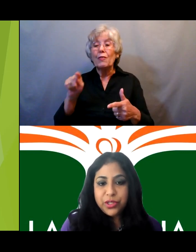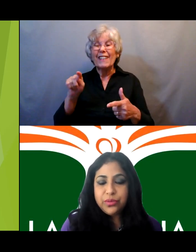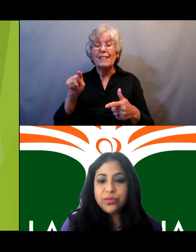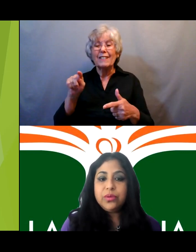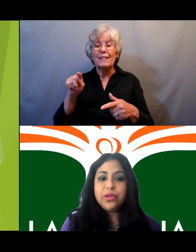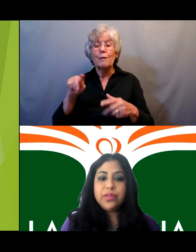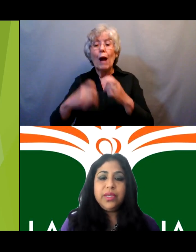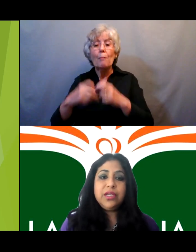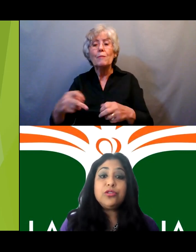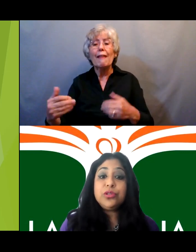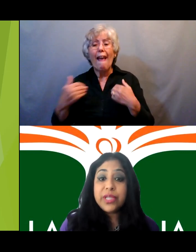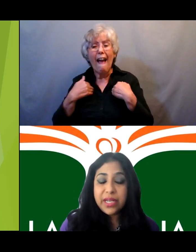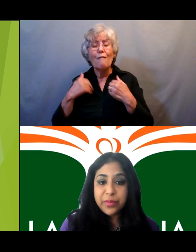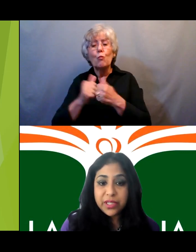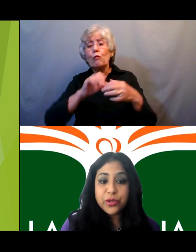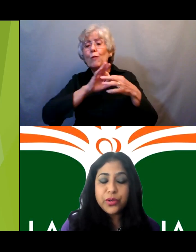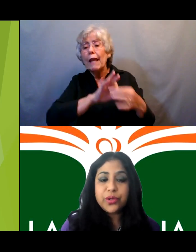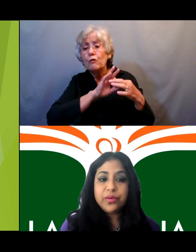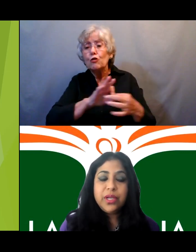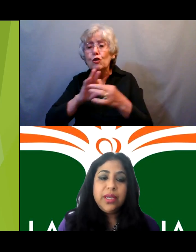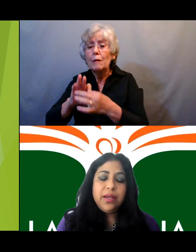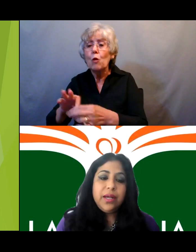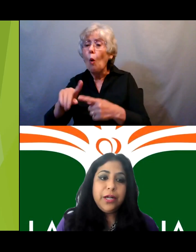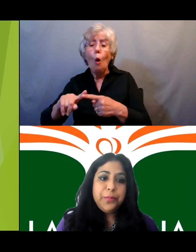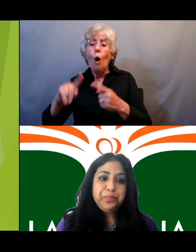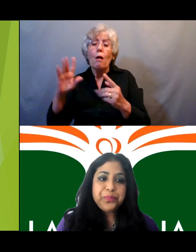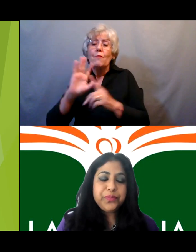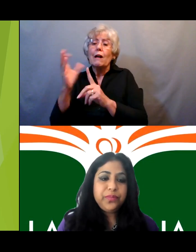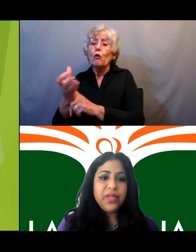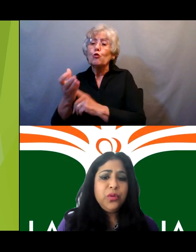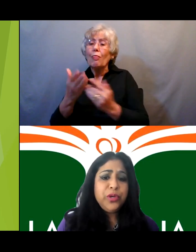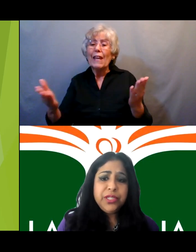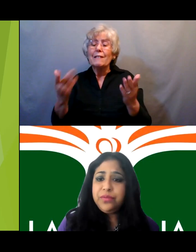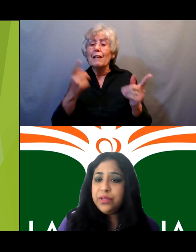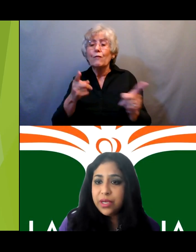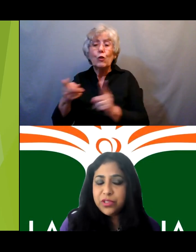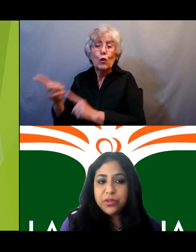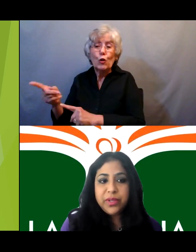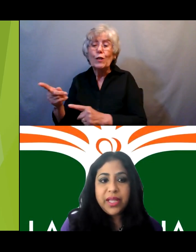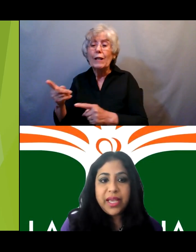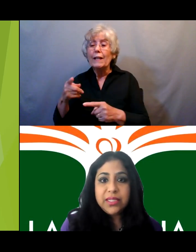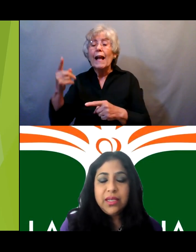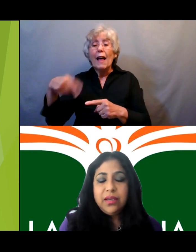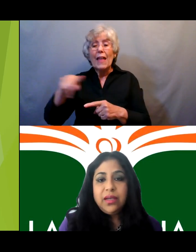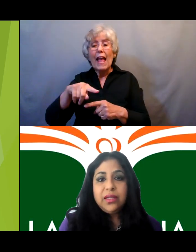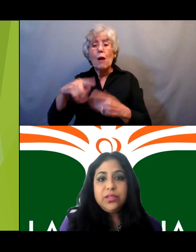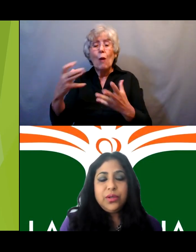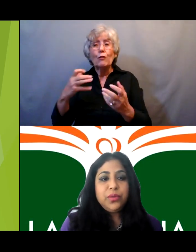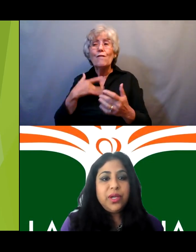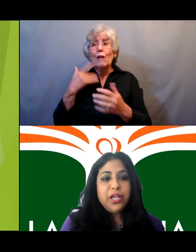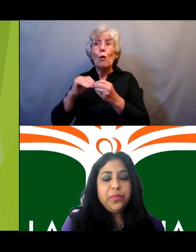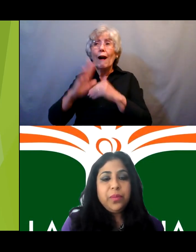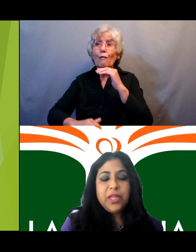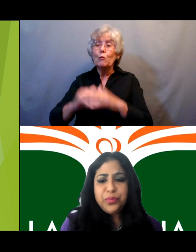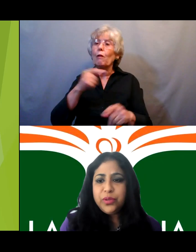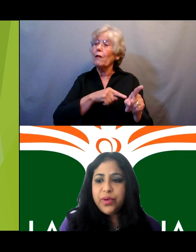relationship issues or the cultural dynamics that occur, and wanting to feel comfortable with that.